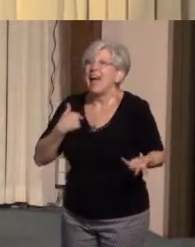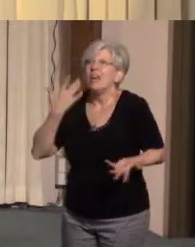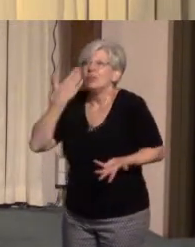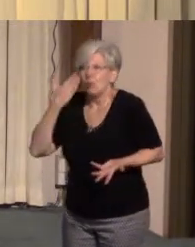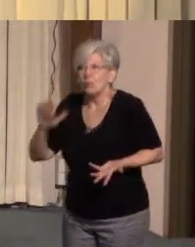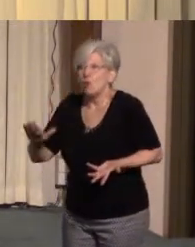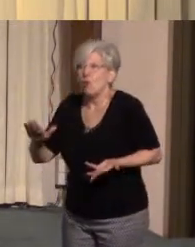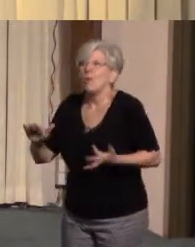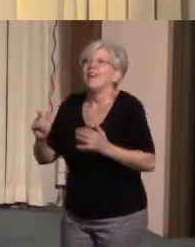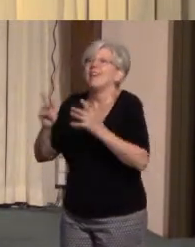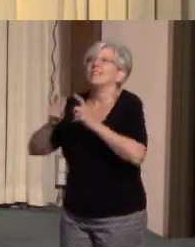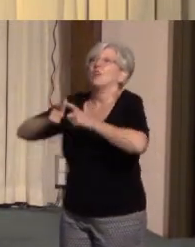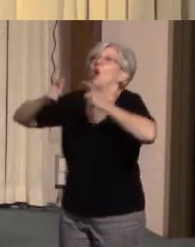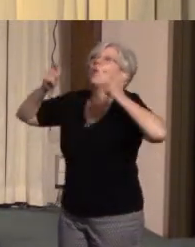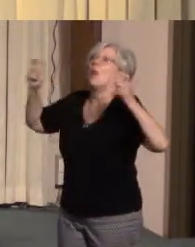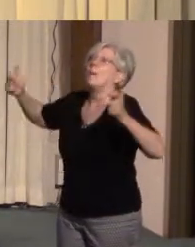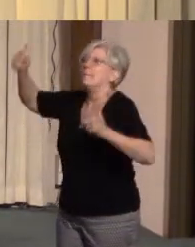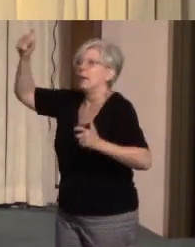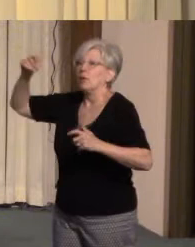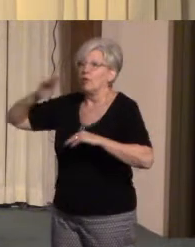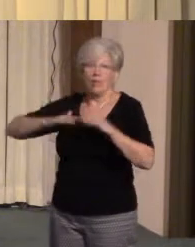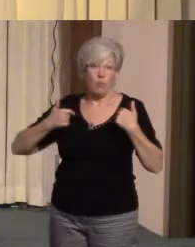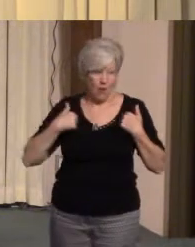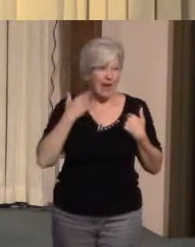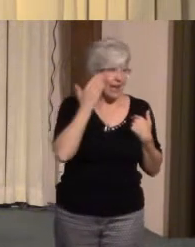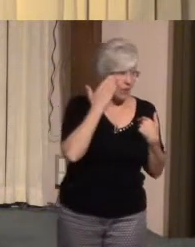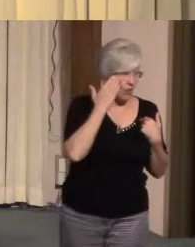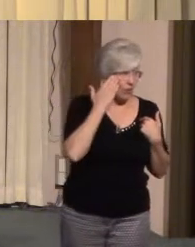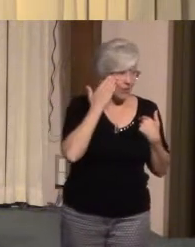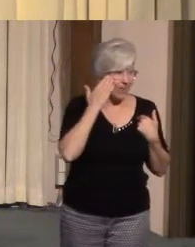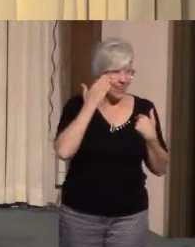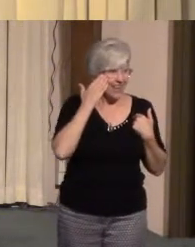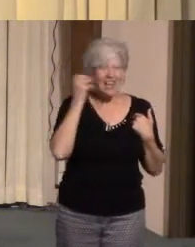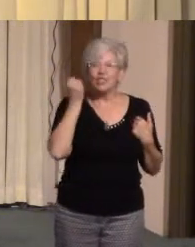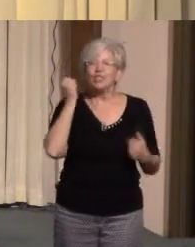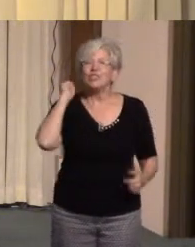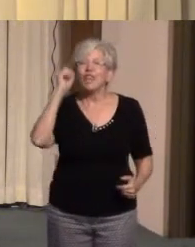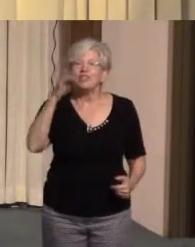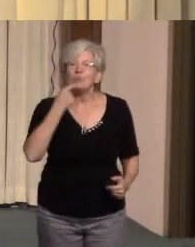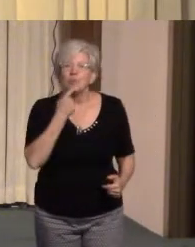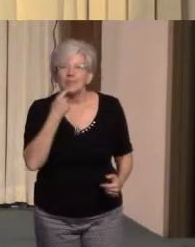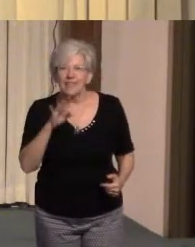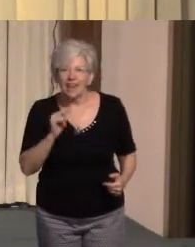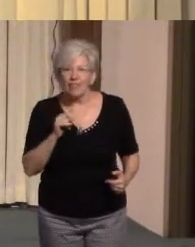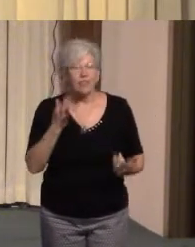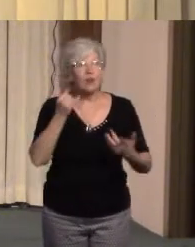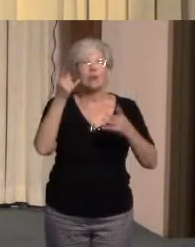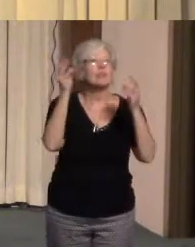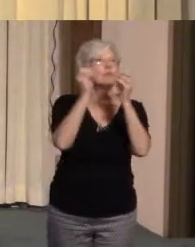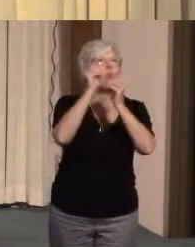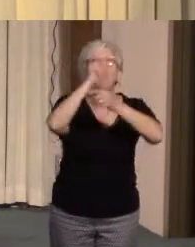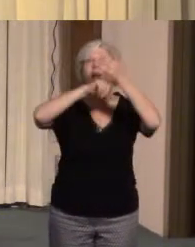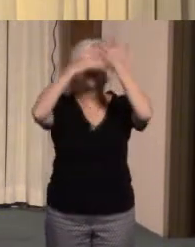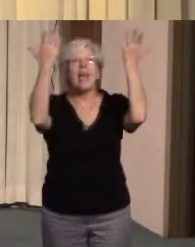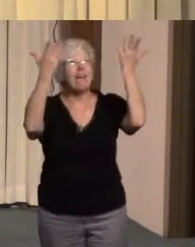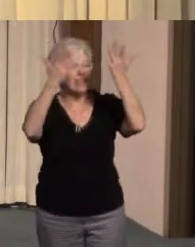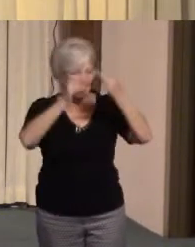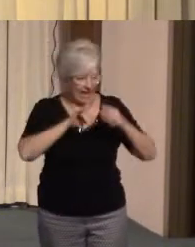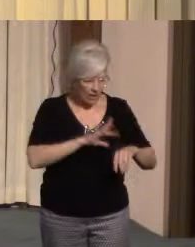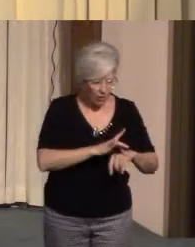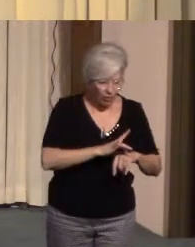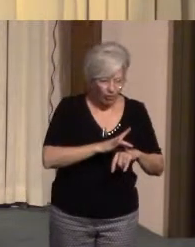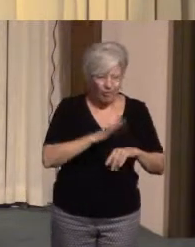what I don't know is a whole lot larger than what I do know. Shakespeare said it best, there is more in heaven and earth than is dreamt of in